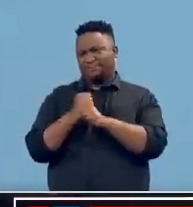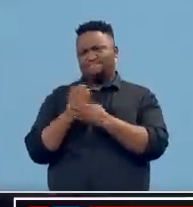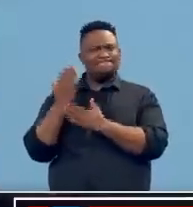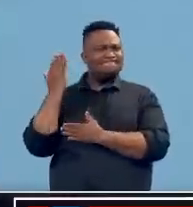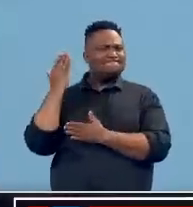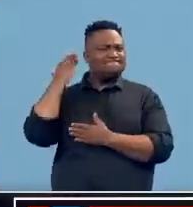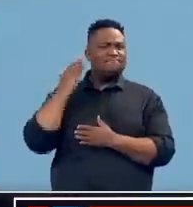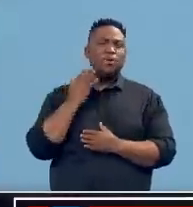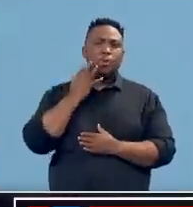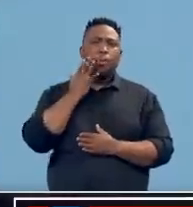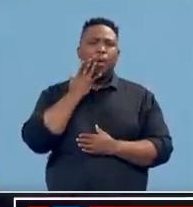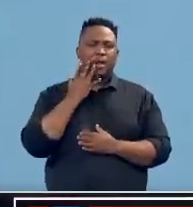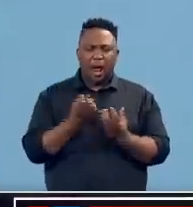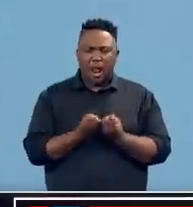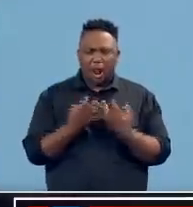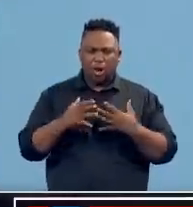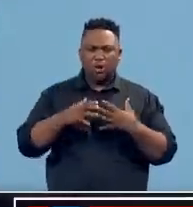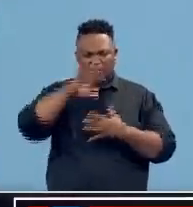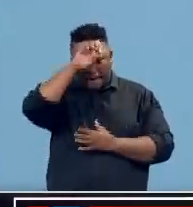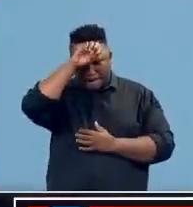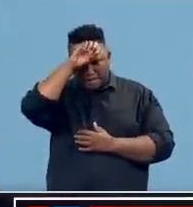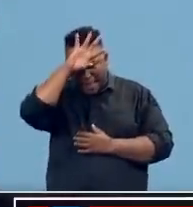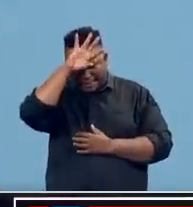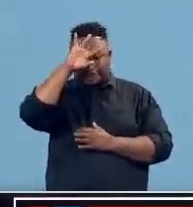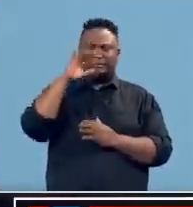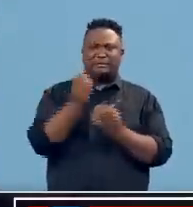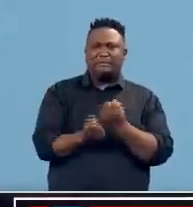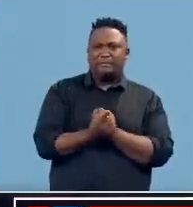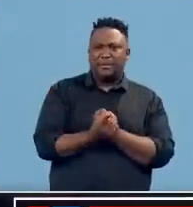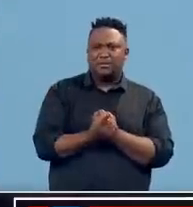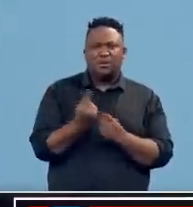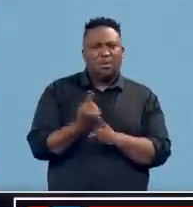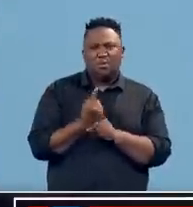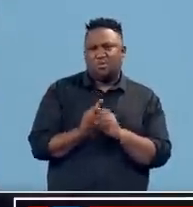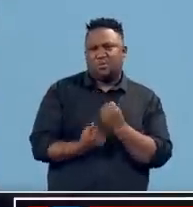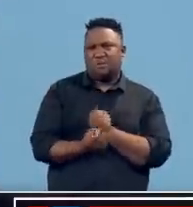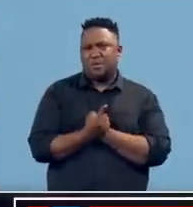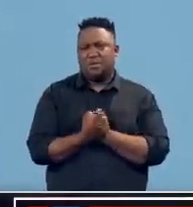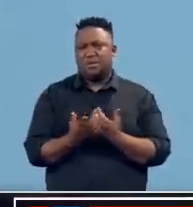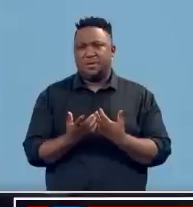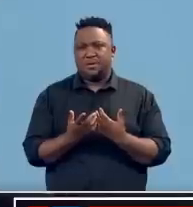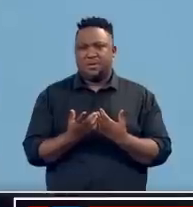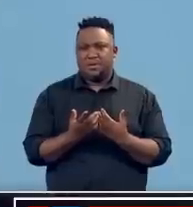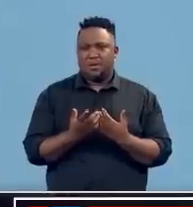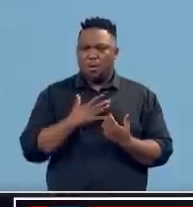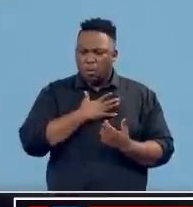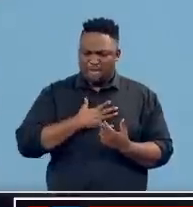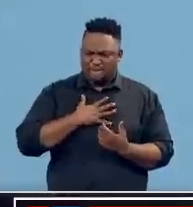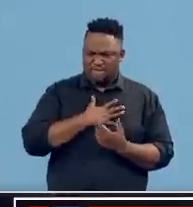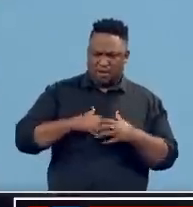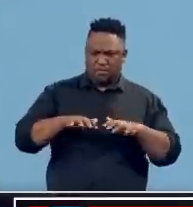more active close to Johannesburg and along the Central Rand and in Boksburg, events like this occurred, well, not of this size, but fault events